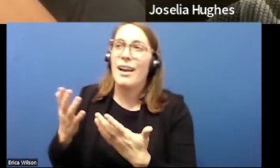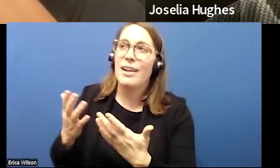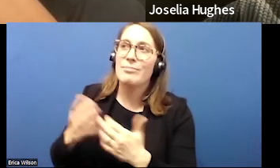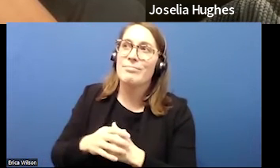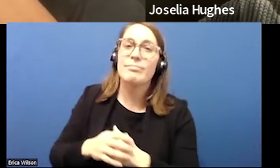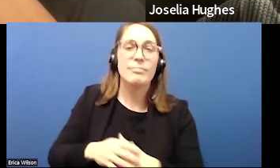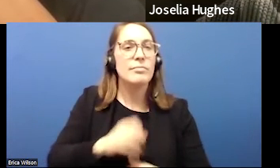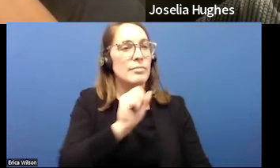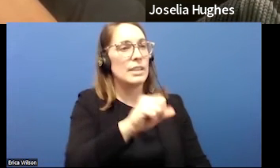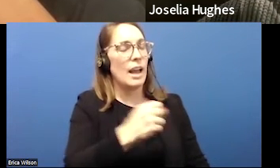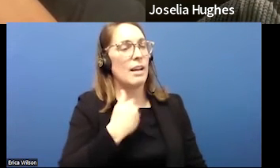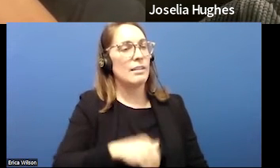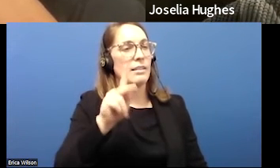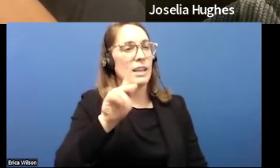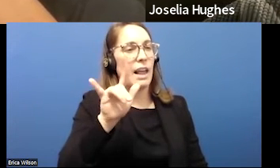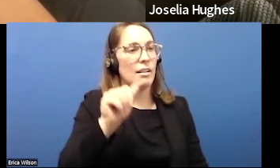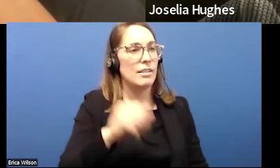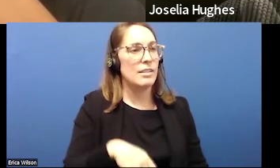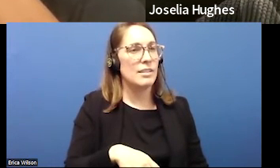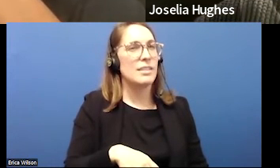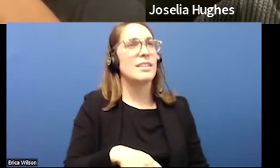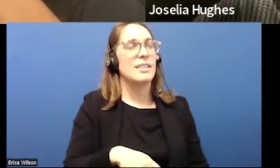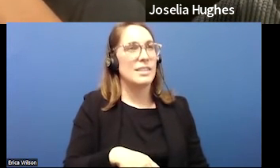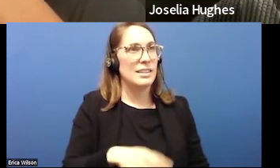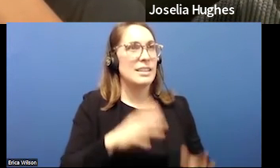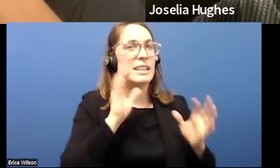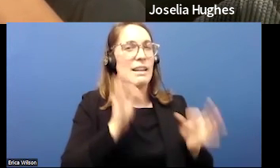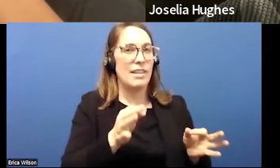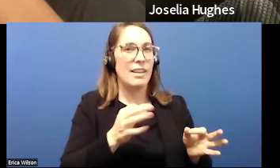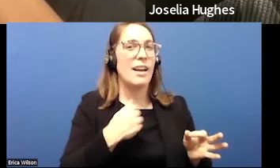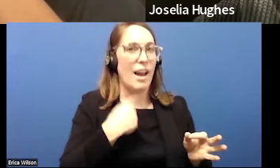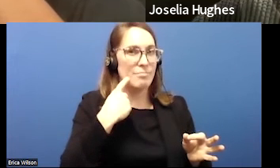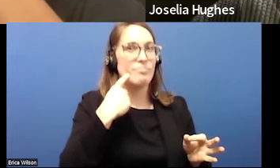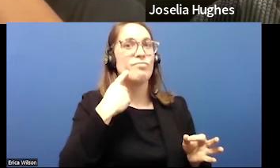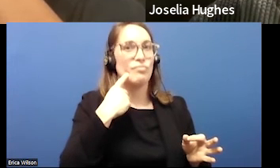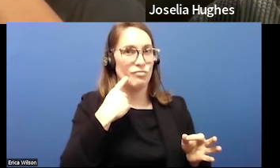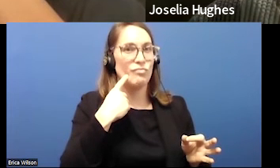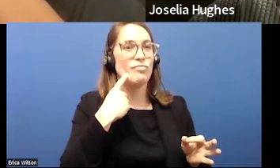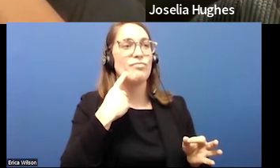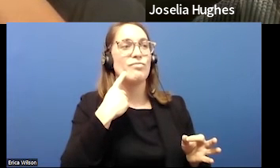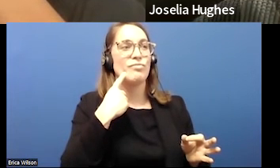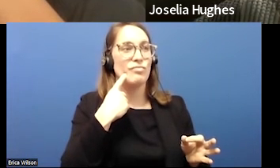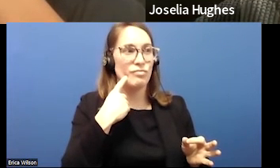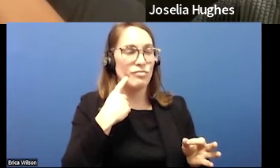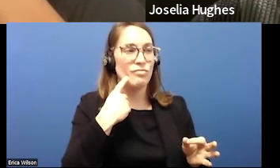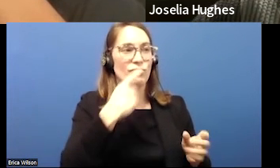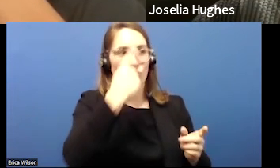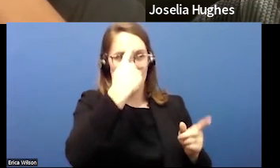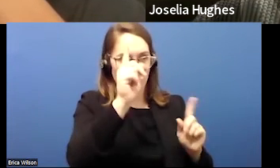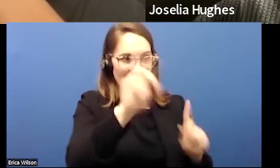yeah. Yeah, this is Kayla. Yeah, it's definitely like I nod my head like it really